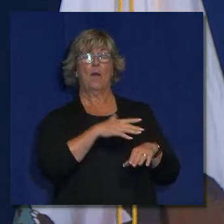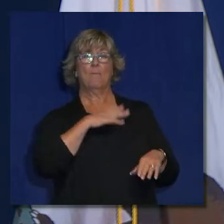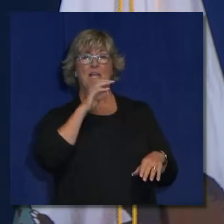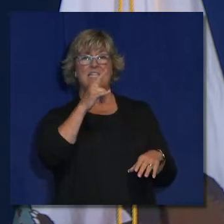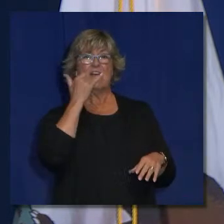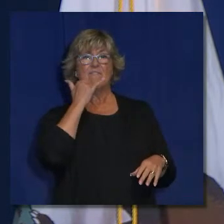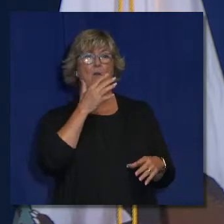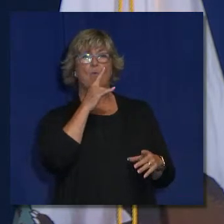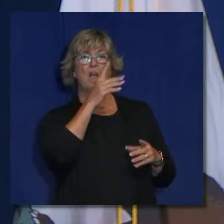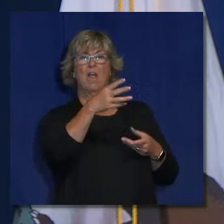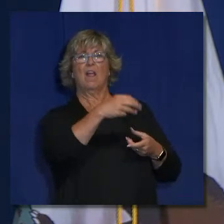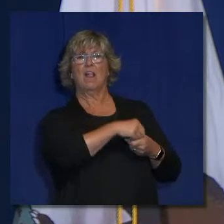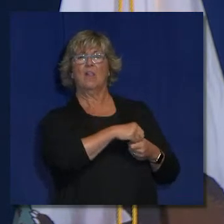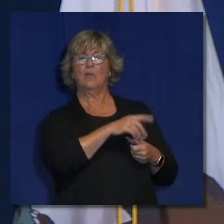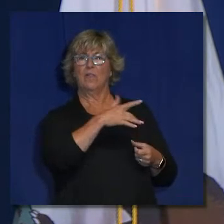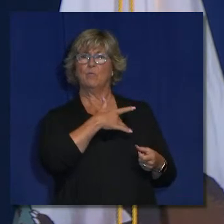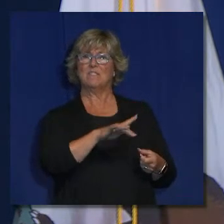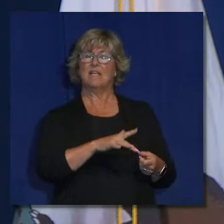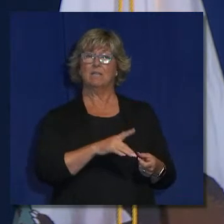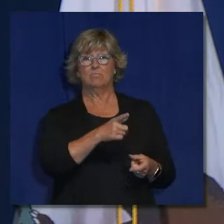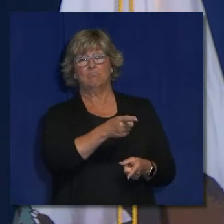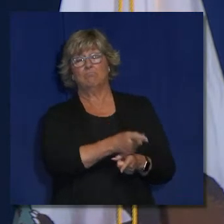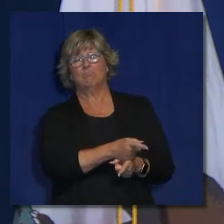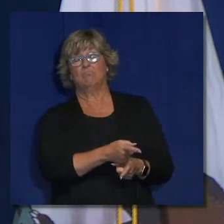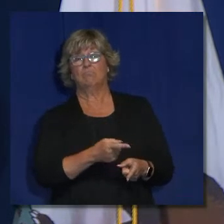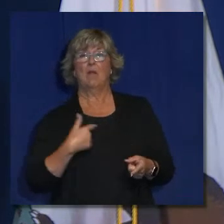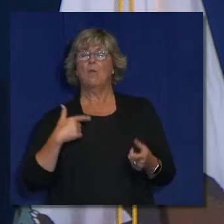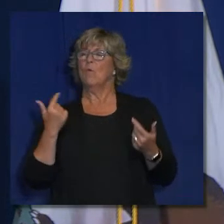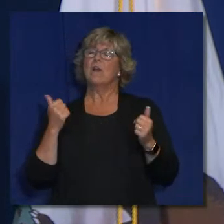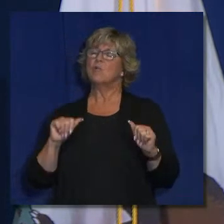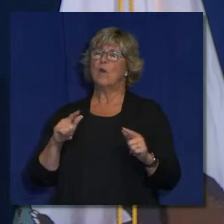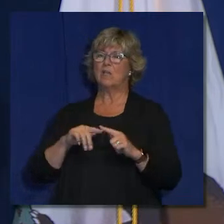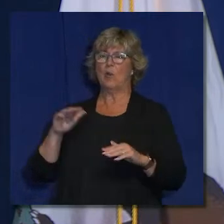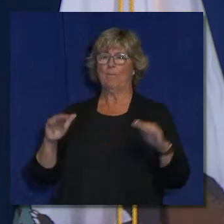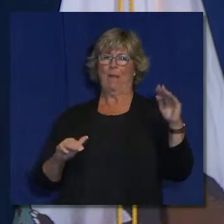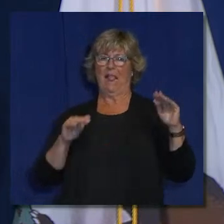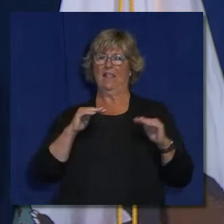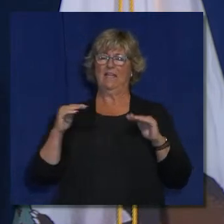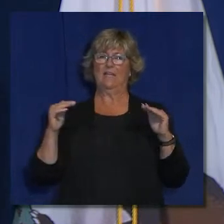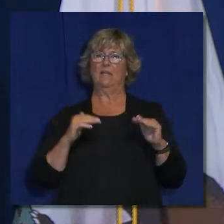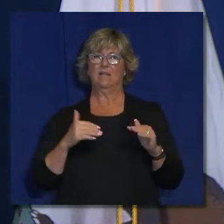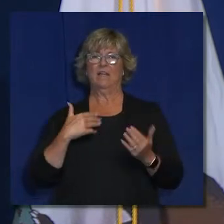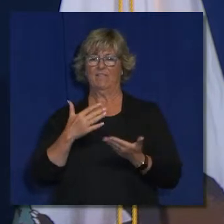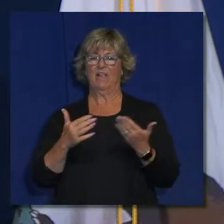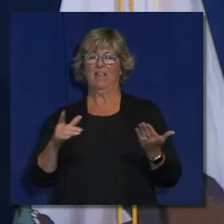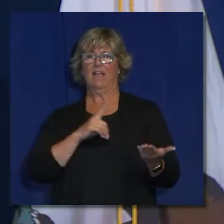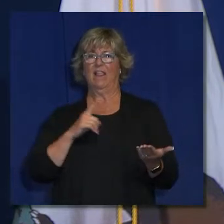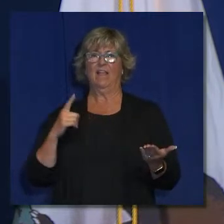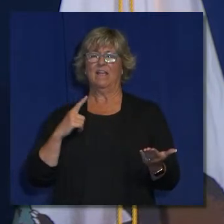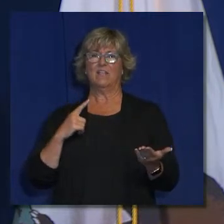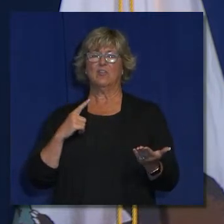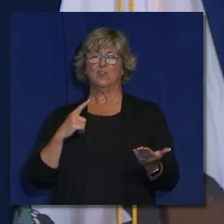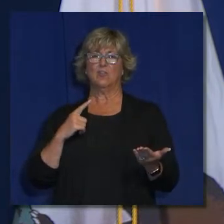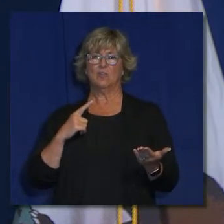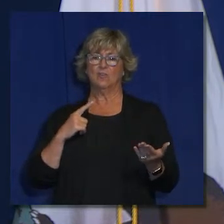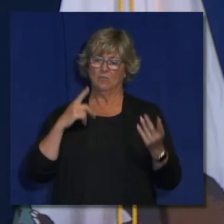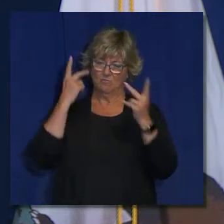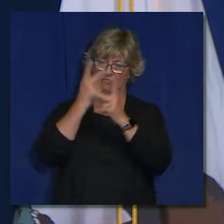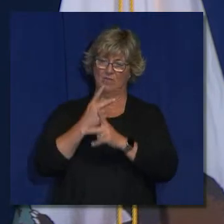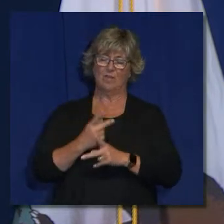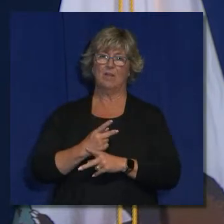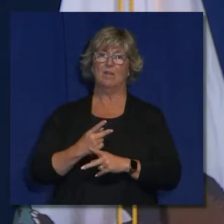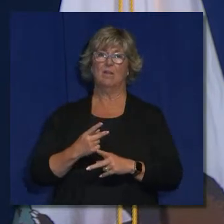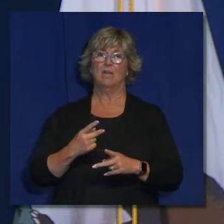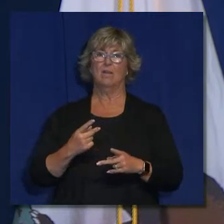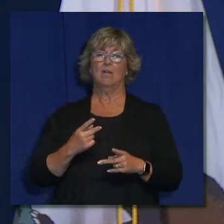weren't we included? I was sensitive to that. They were right. So we're just trying to balance those things. So we have some things the legislature doesn't. They have an approach